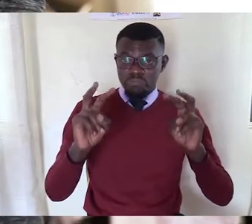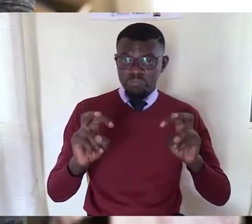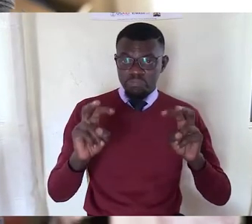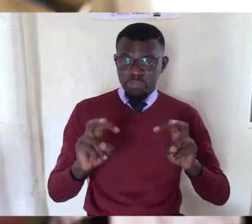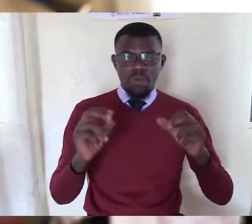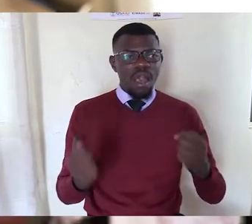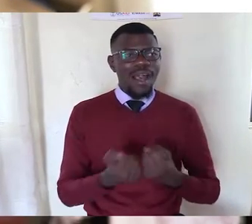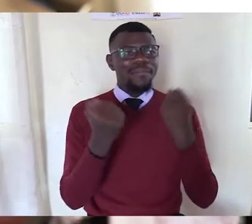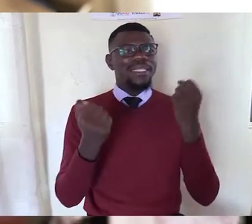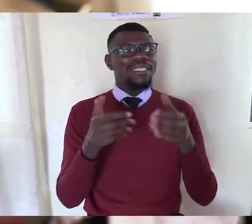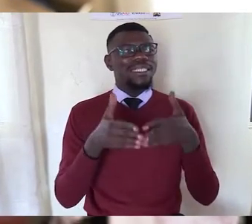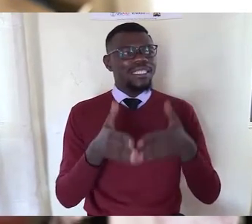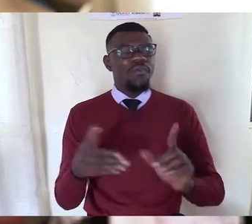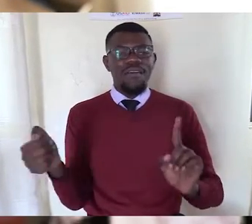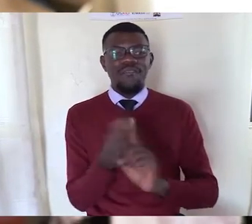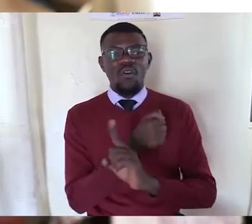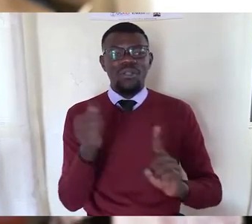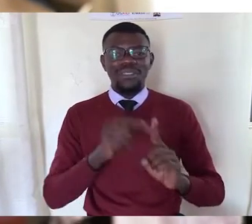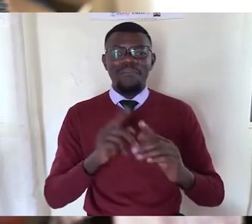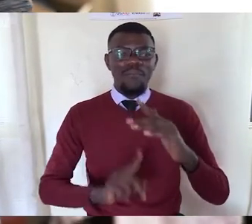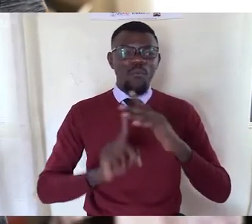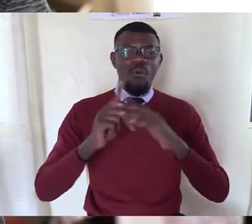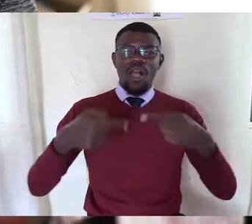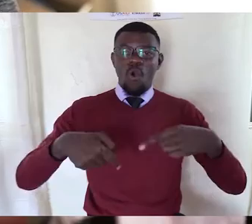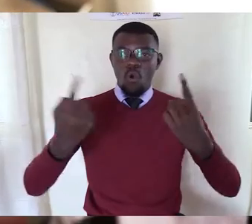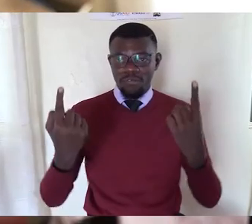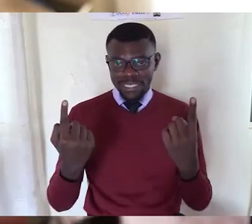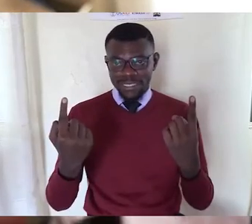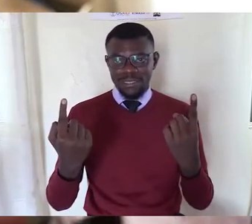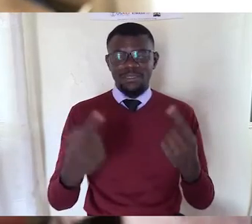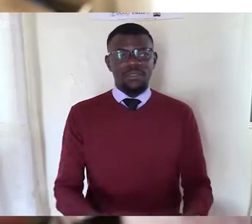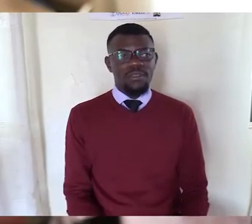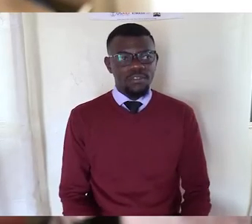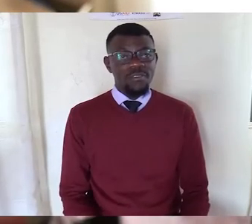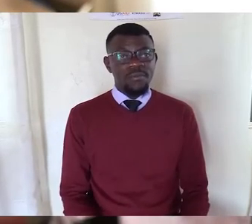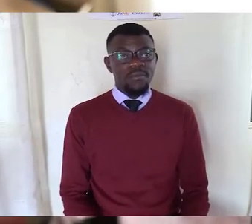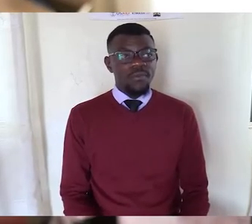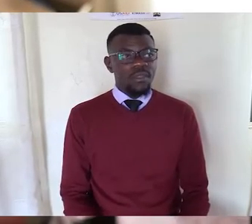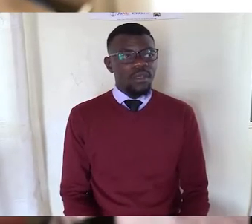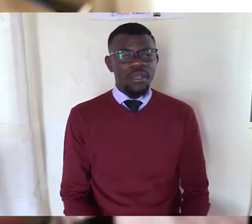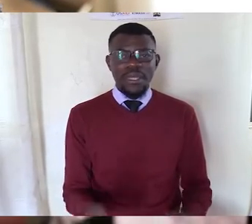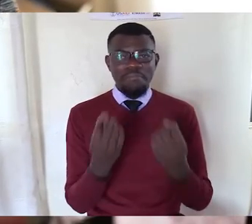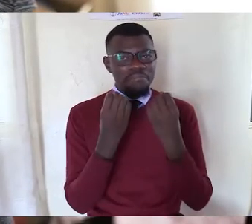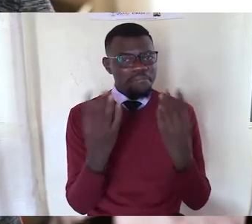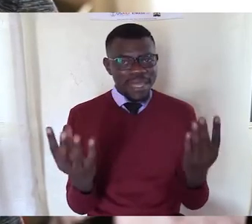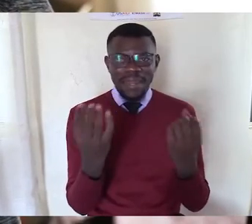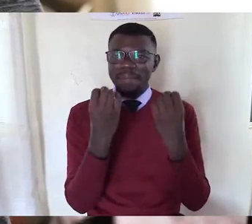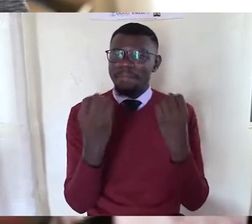cases of sexual violence committed during conflict. Hmm? You have many, many, many,